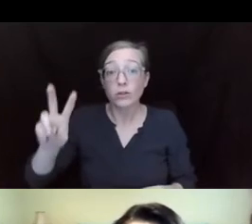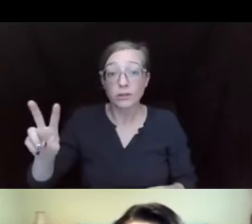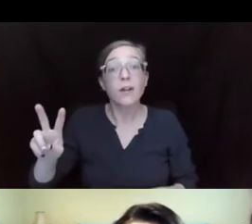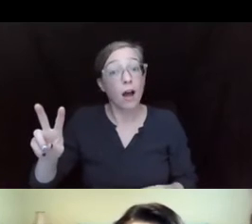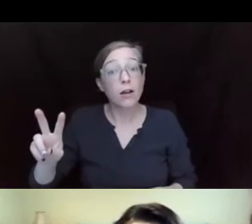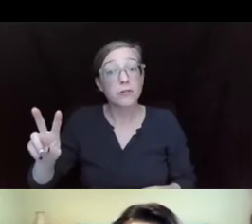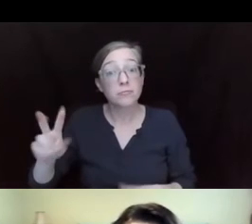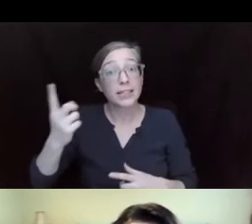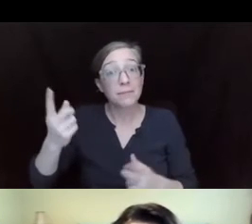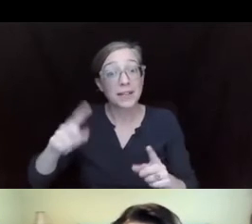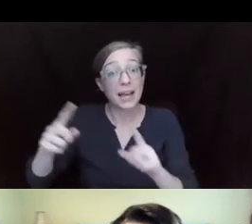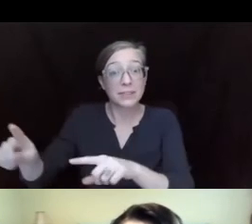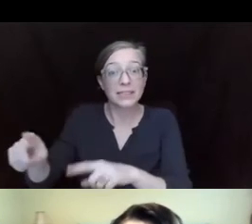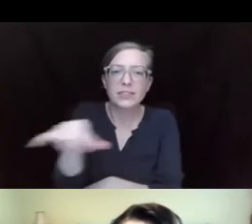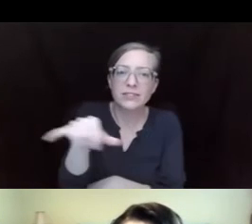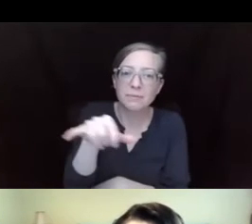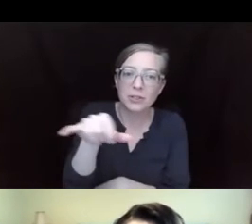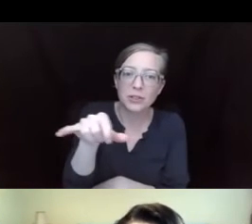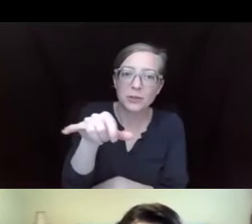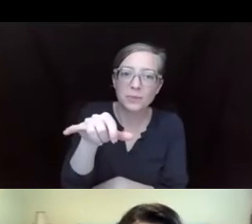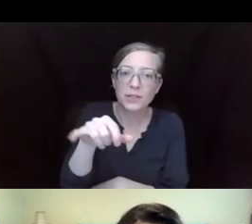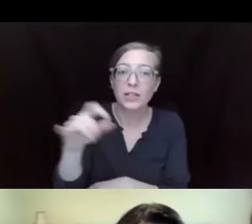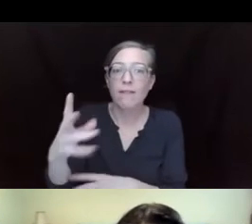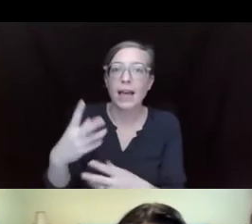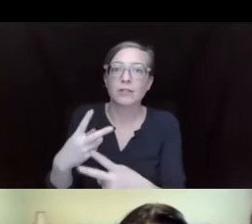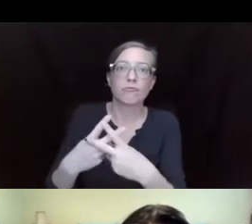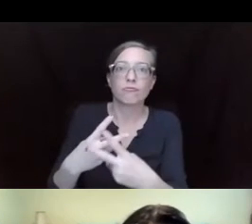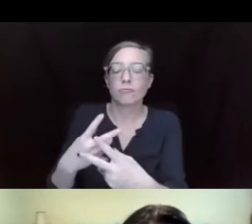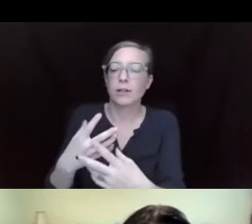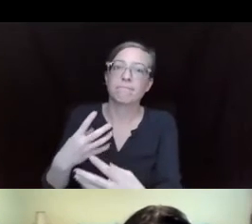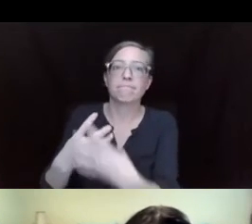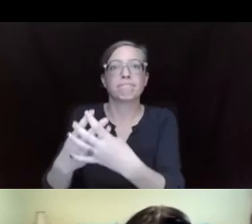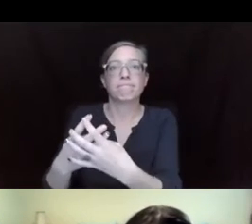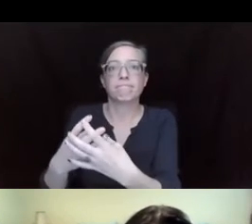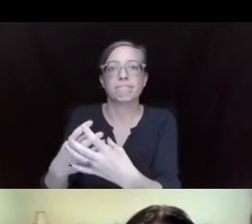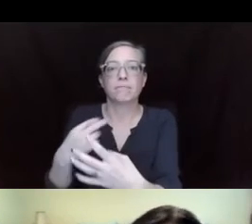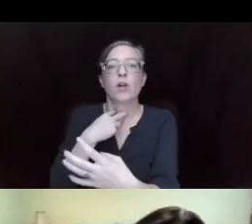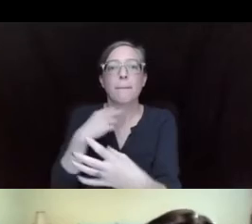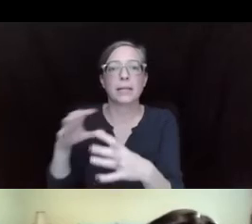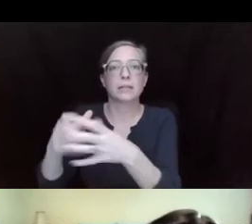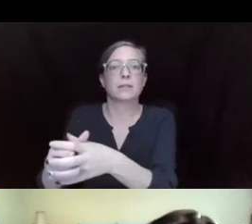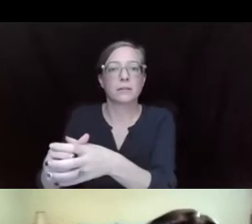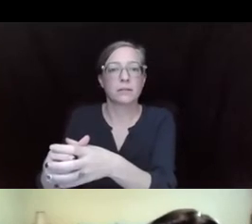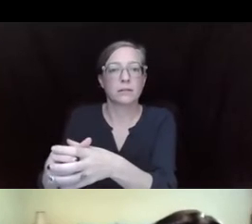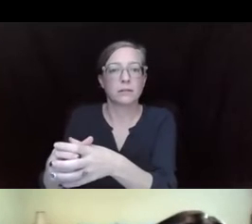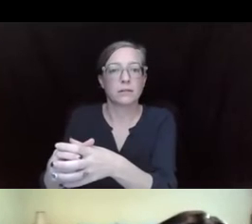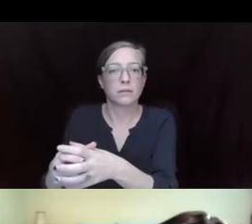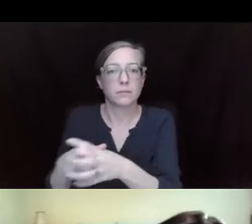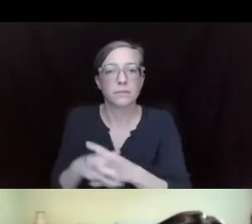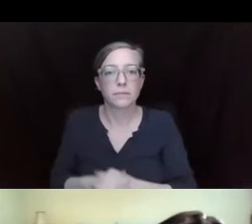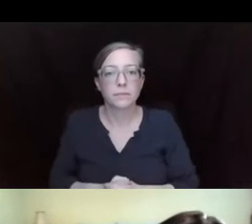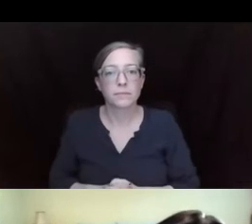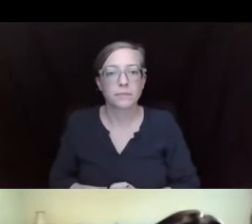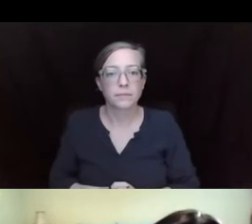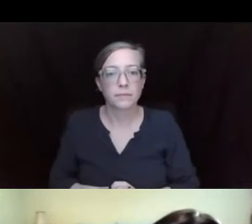similar to the drawing. This is the trapping right here. Hopefully you can see the post and the trapping. And here, for example, we are looking at